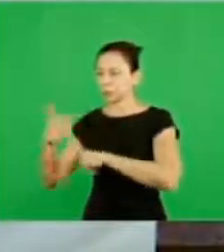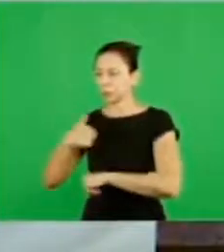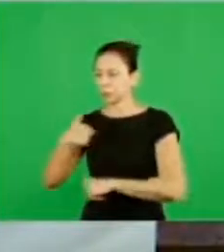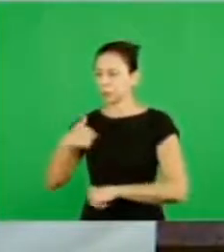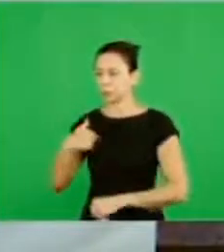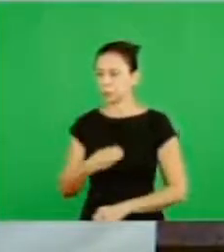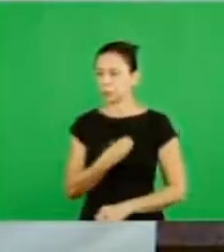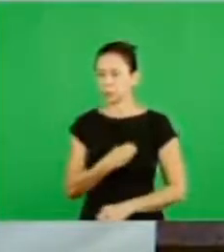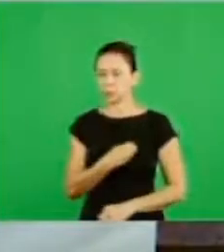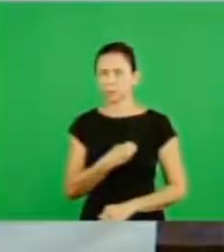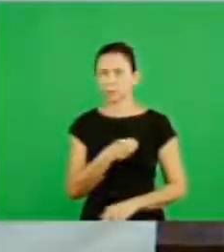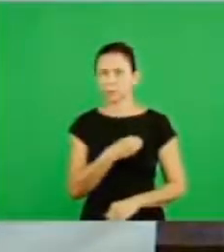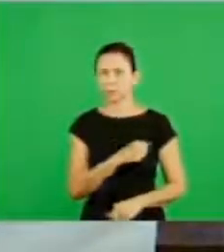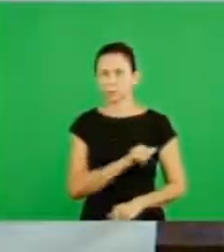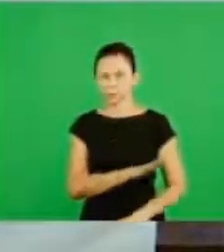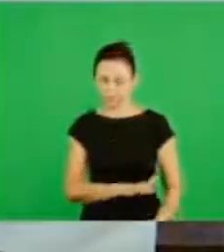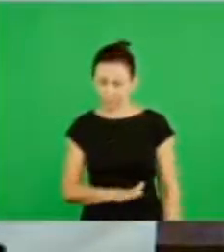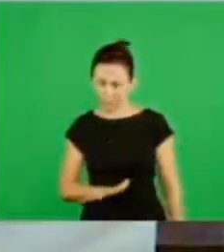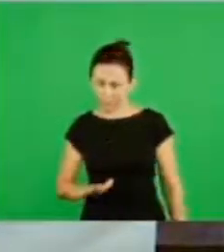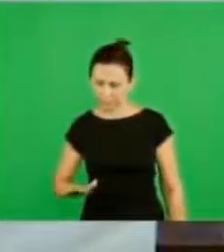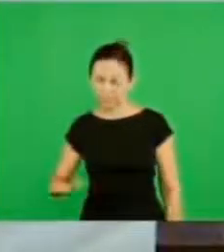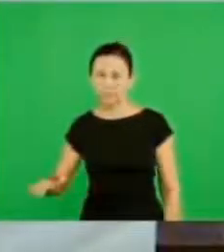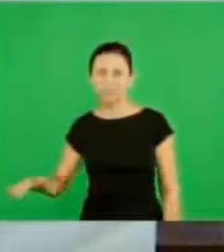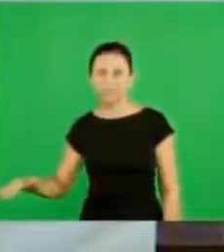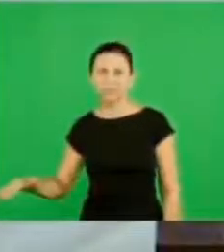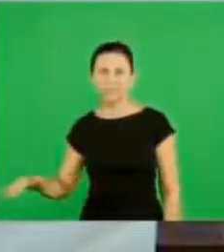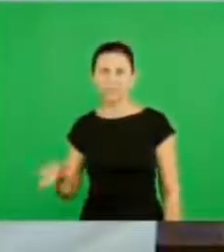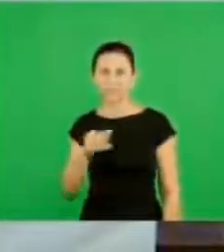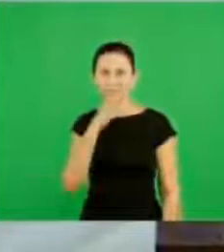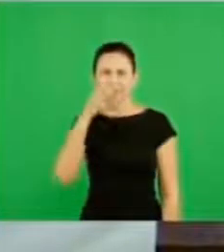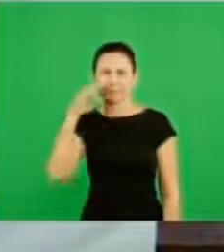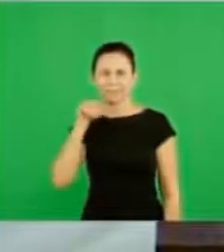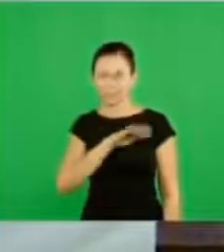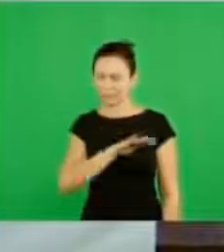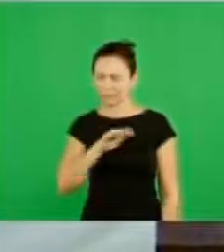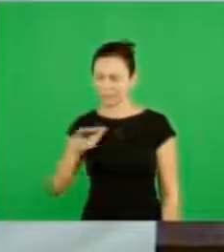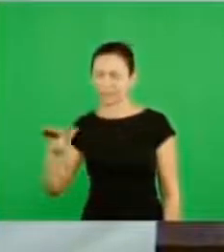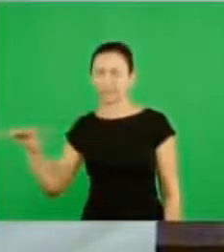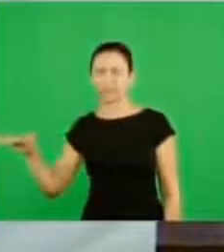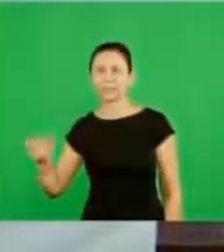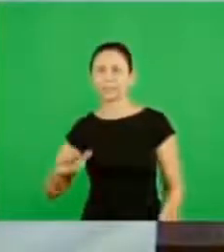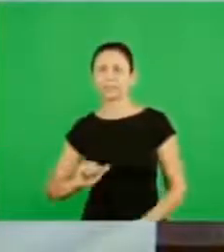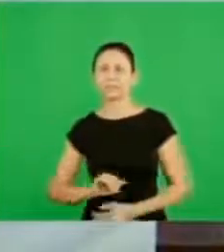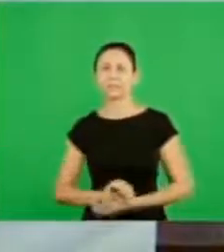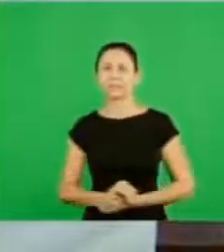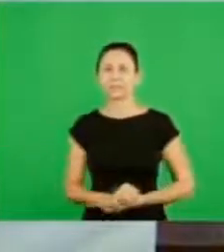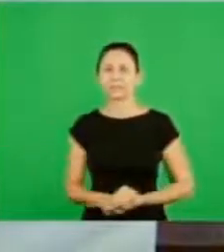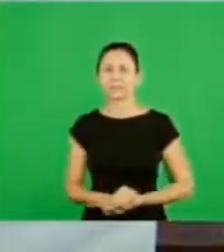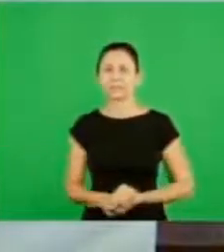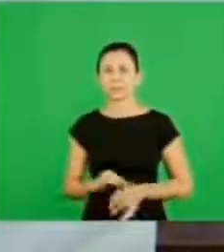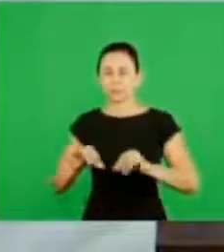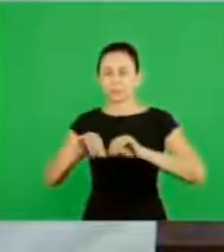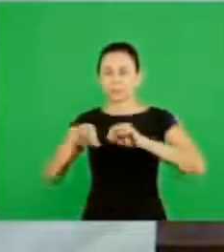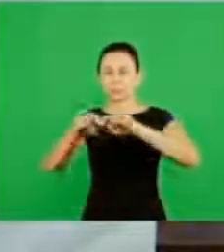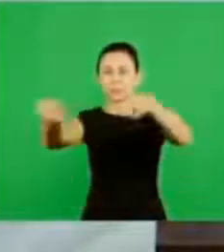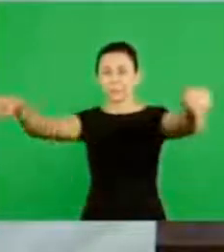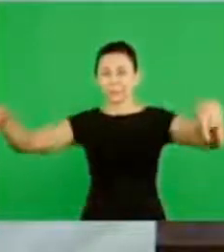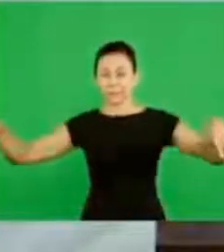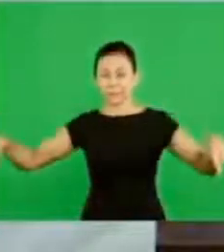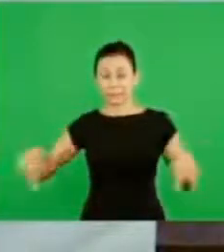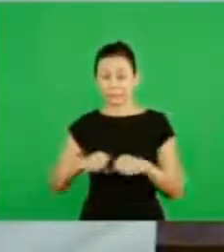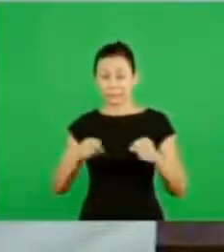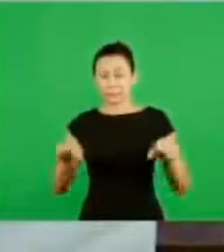I had about 15, 16 years old, my mother called, and everyone was there. They're in an adolescent phase,